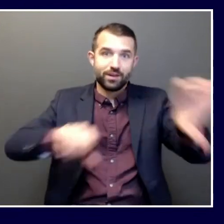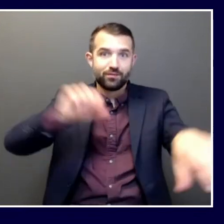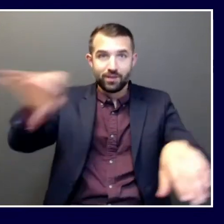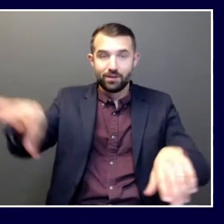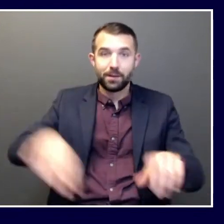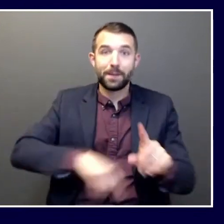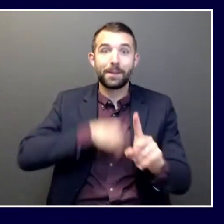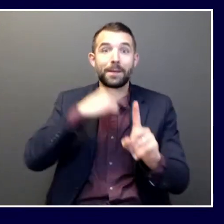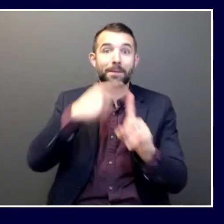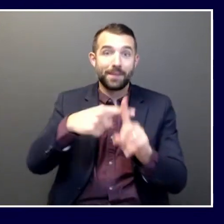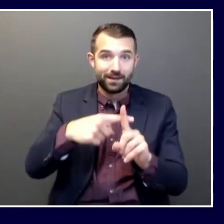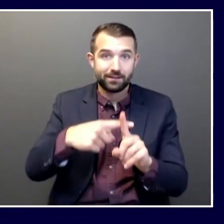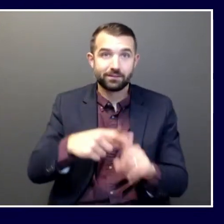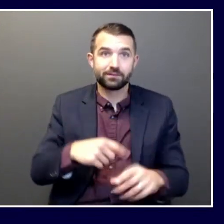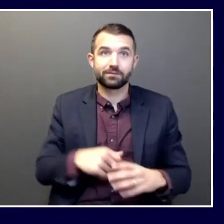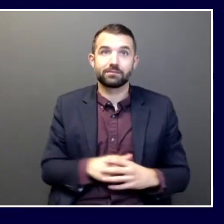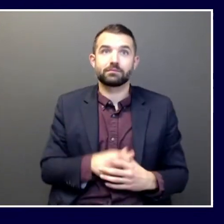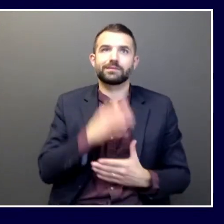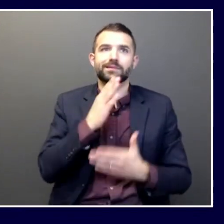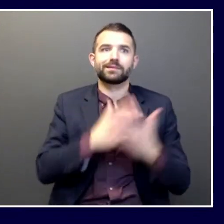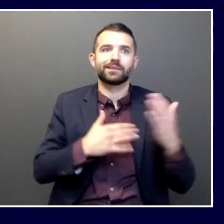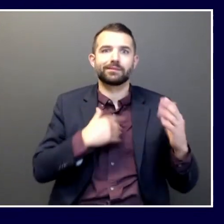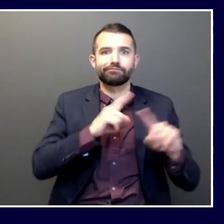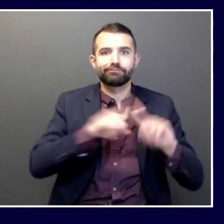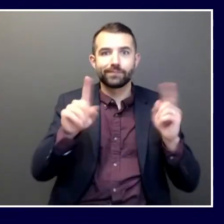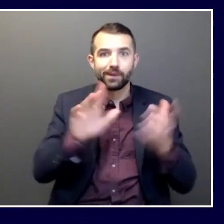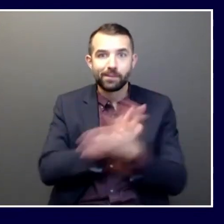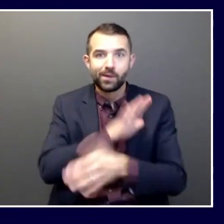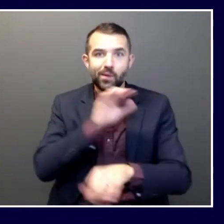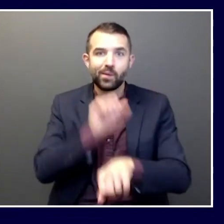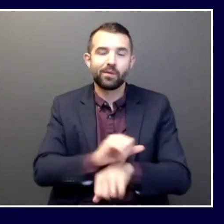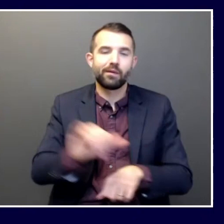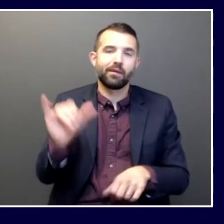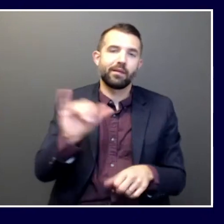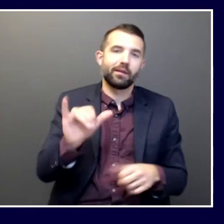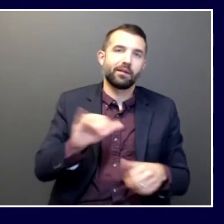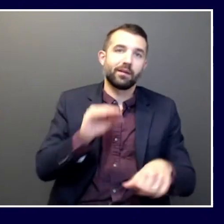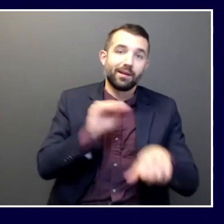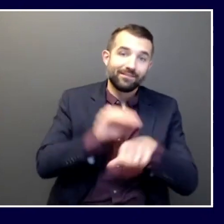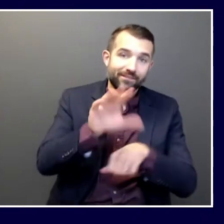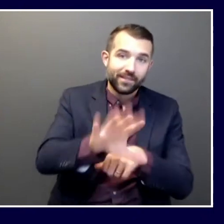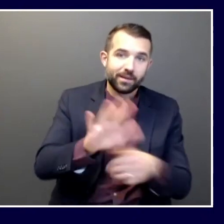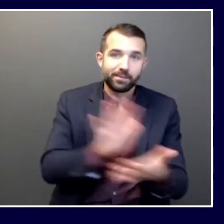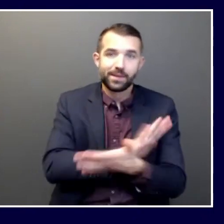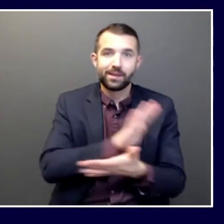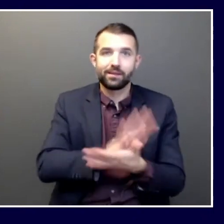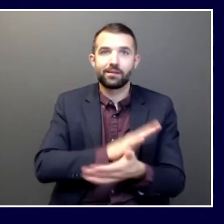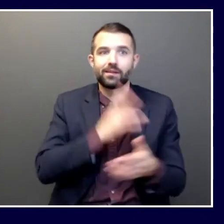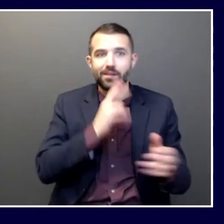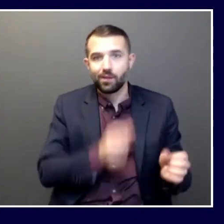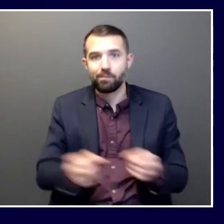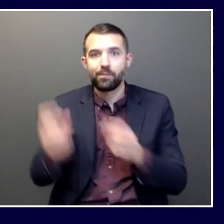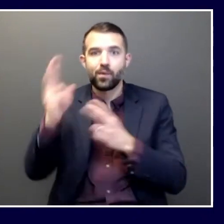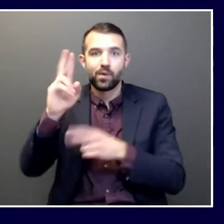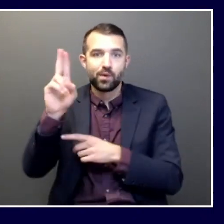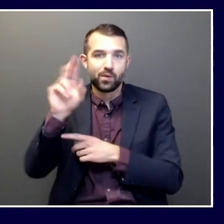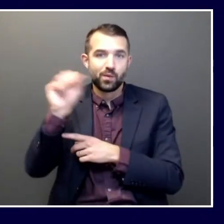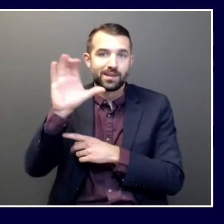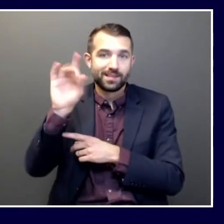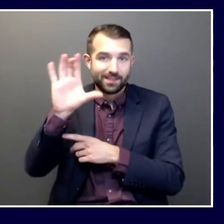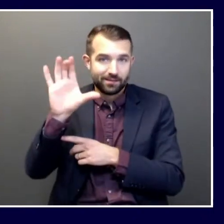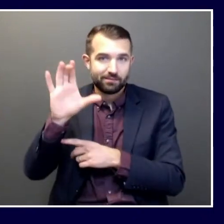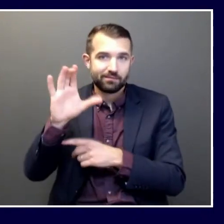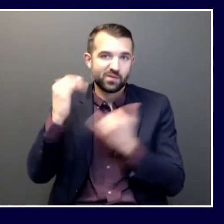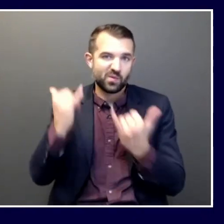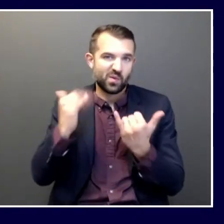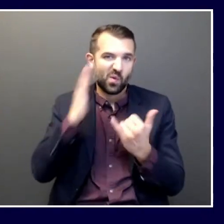documents that the CDC is yet to put up on their website. We're expecting much of that to happen today. So although vaccines